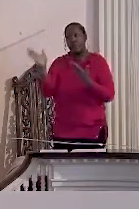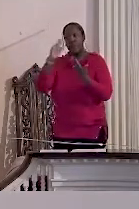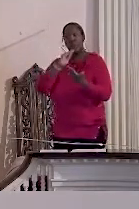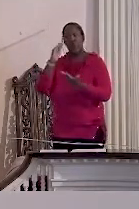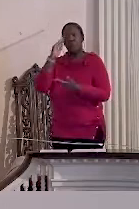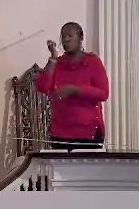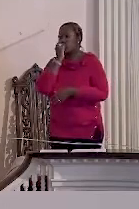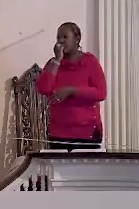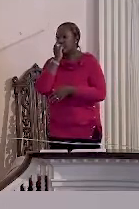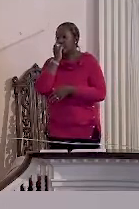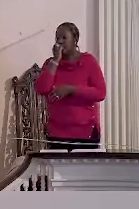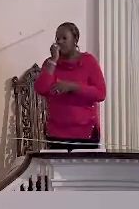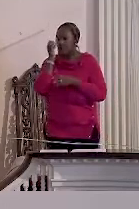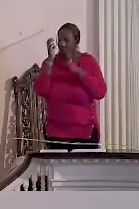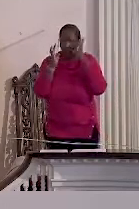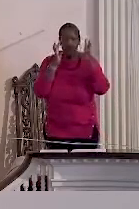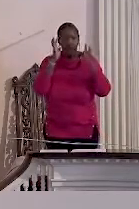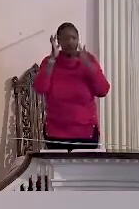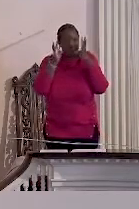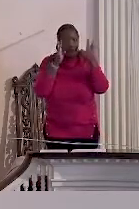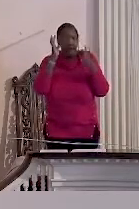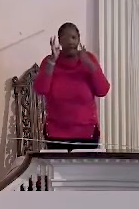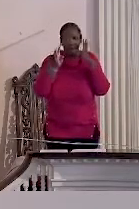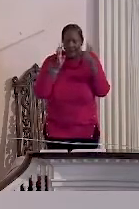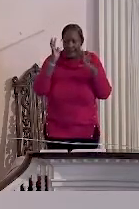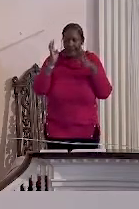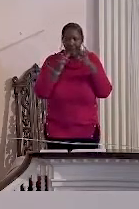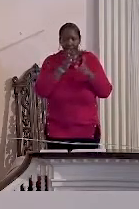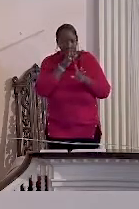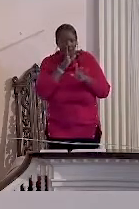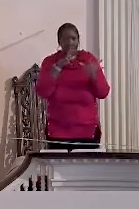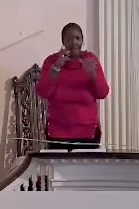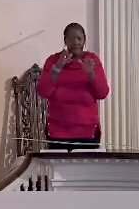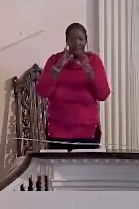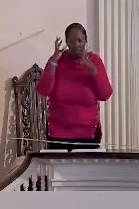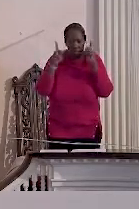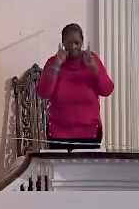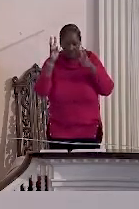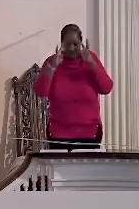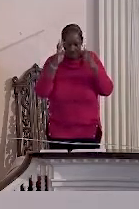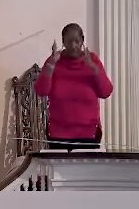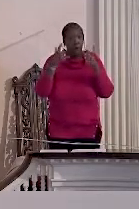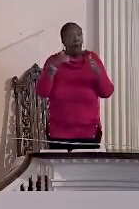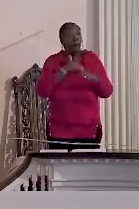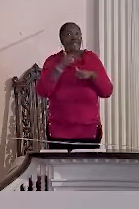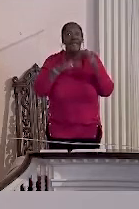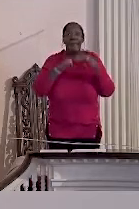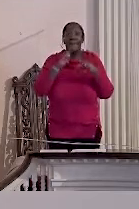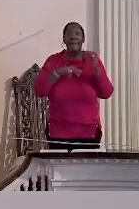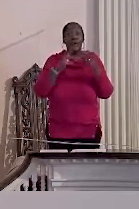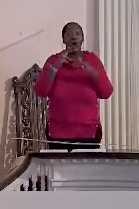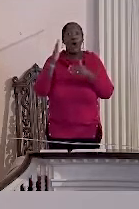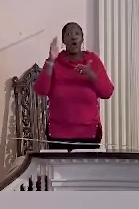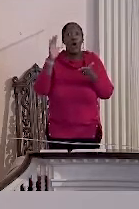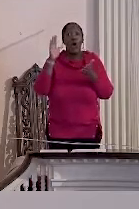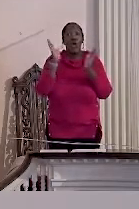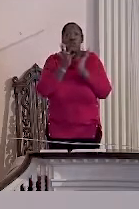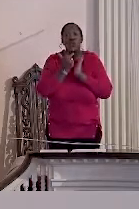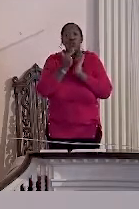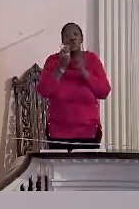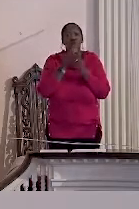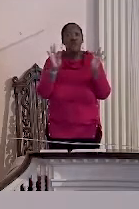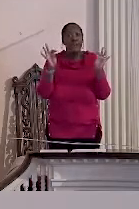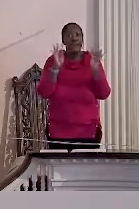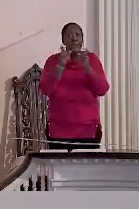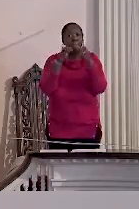Emilio spoke faster now as his idea was growing brighter. We could build a little free pantry. Food would